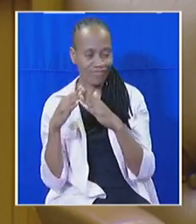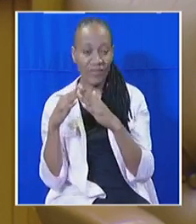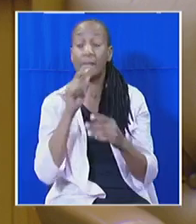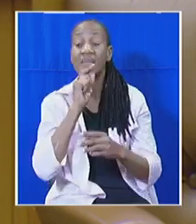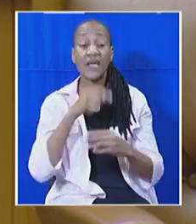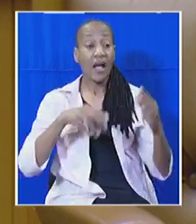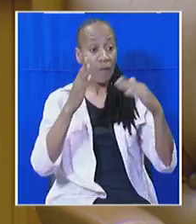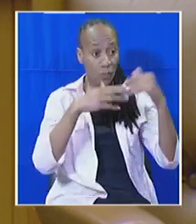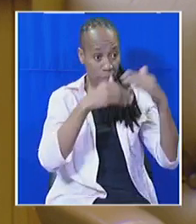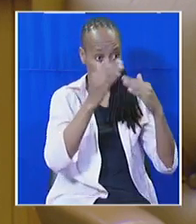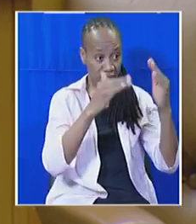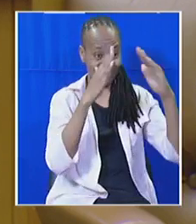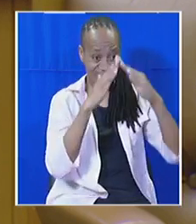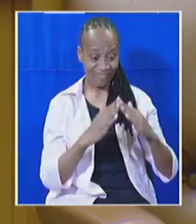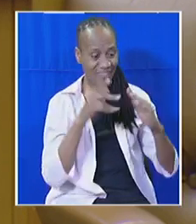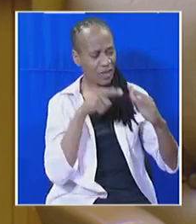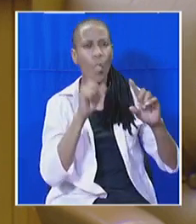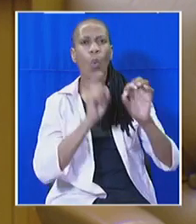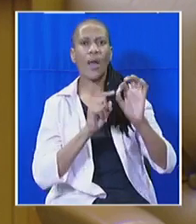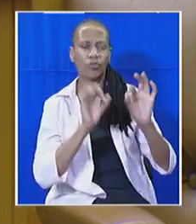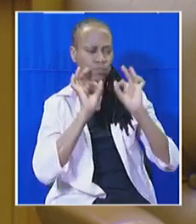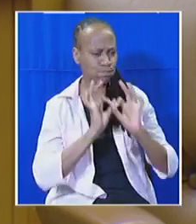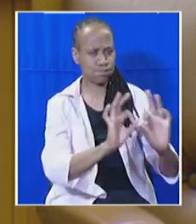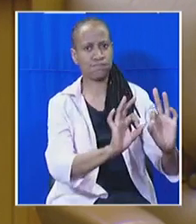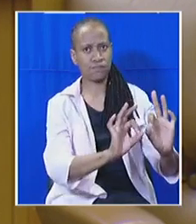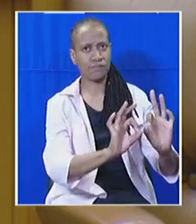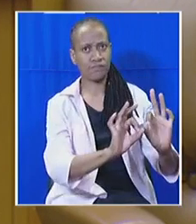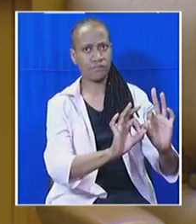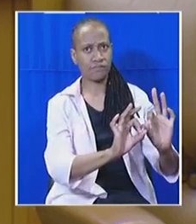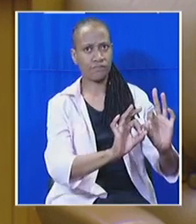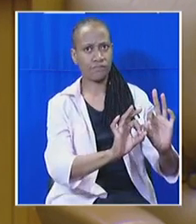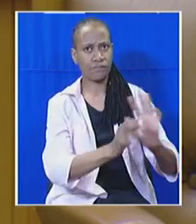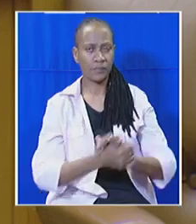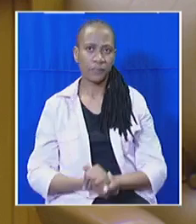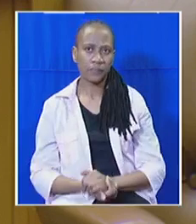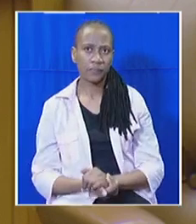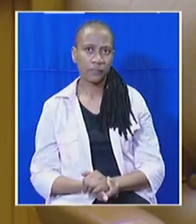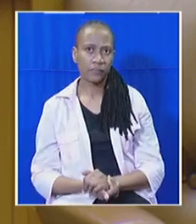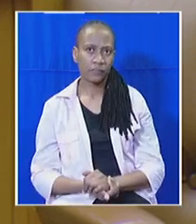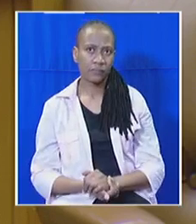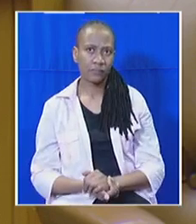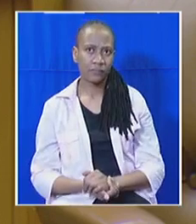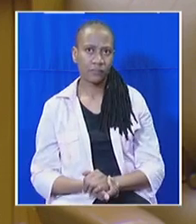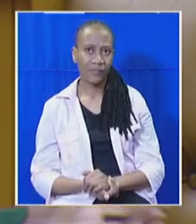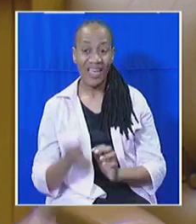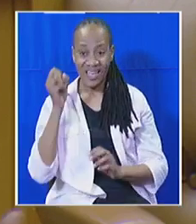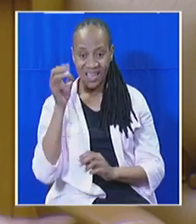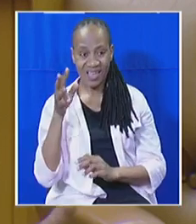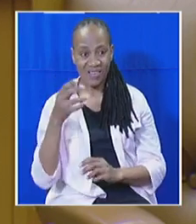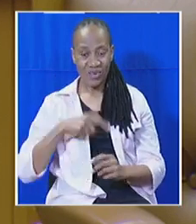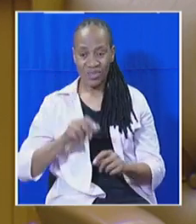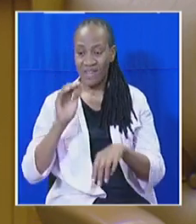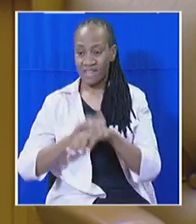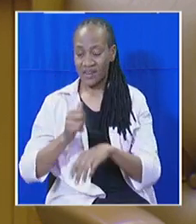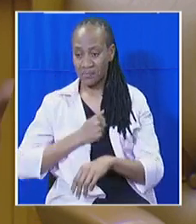build are the houses of good quality. Definitely, we cannot build those quality housing if we just grouping comrades to